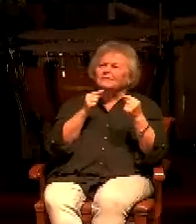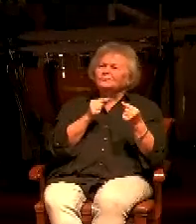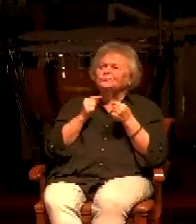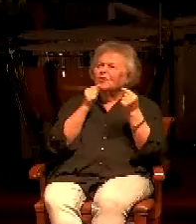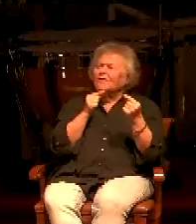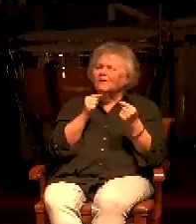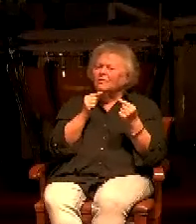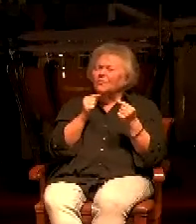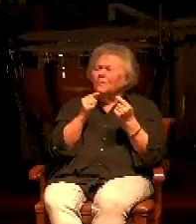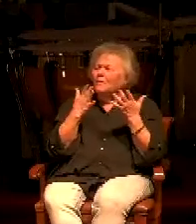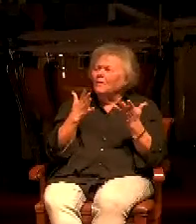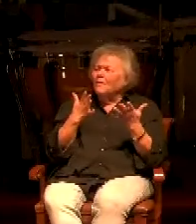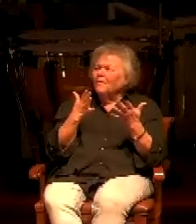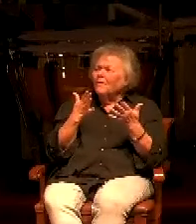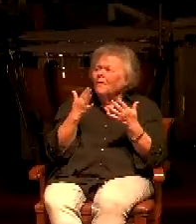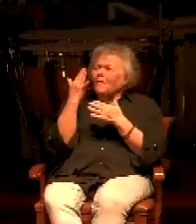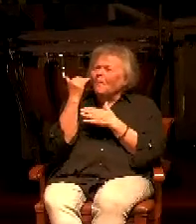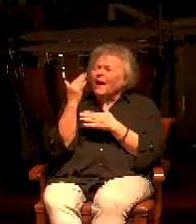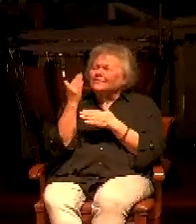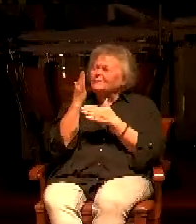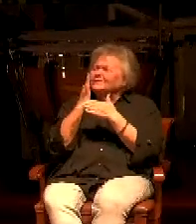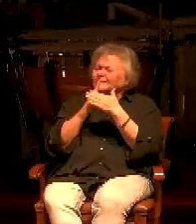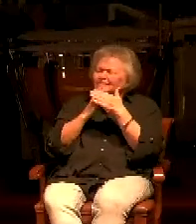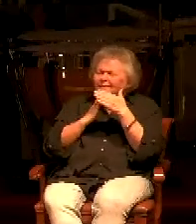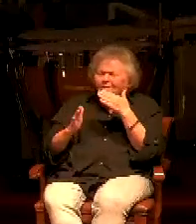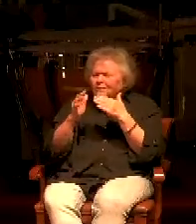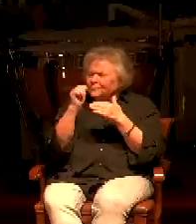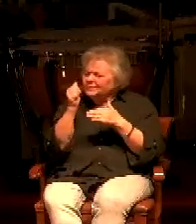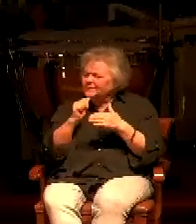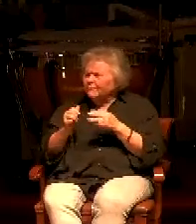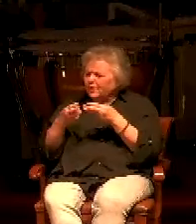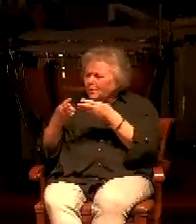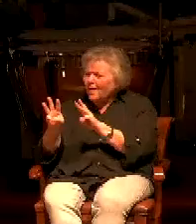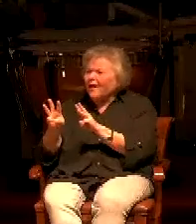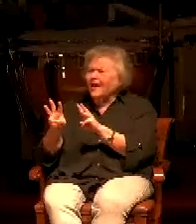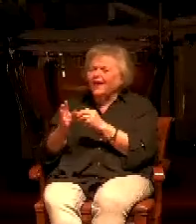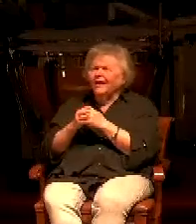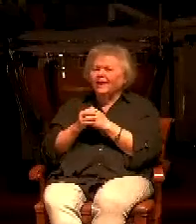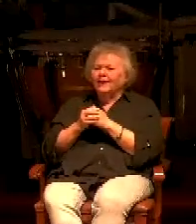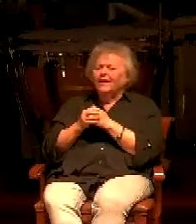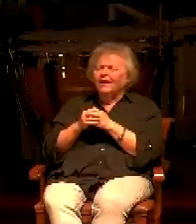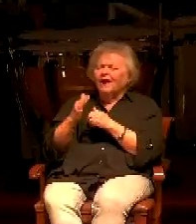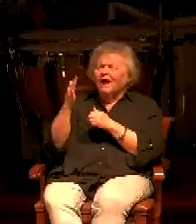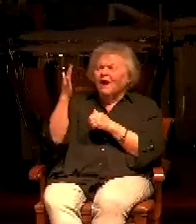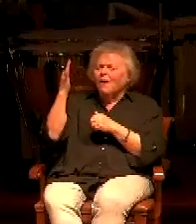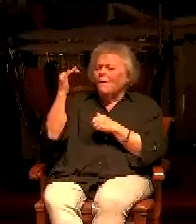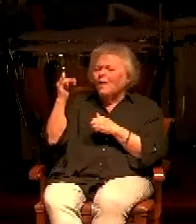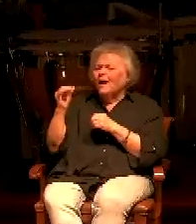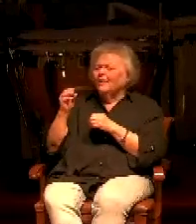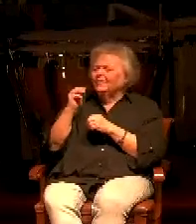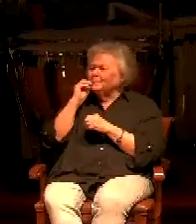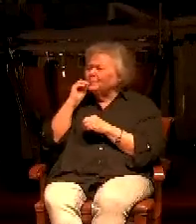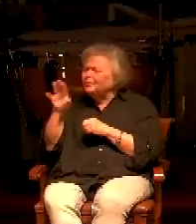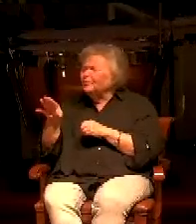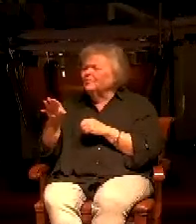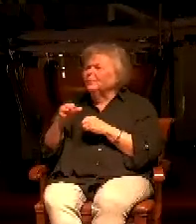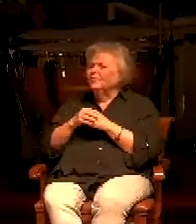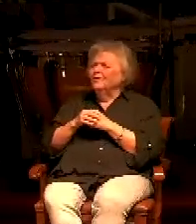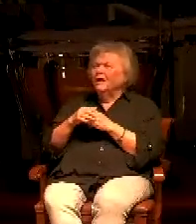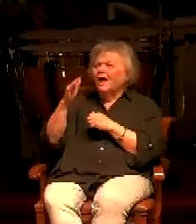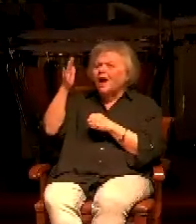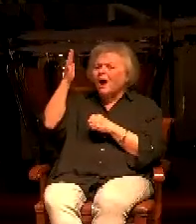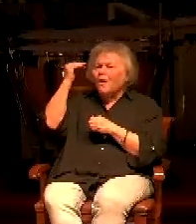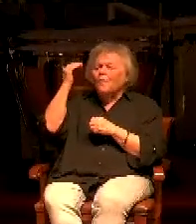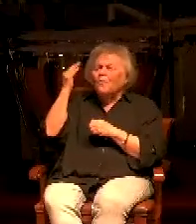such a humiliating, suffering way? Why did they spit on him? Why did they cast lots for his clothes? Why did they